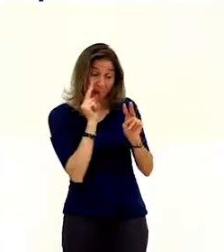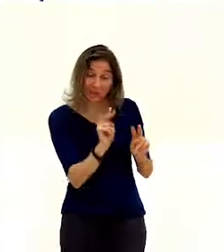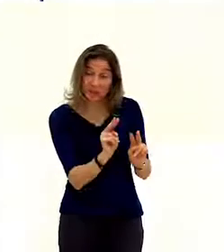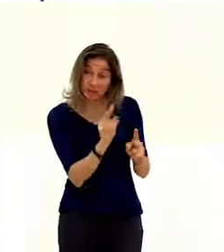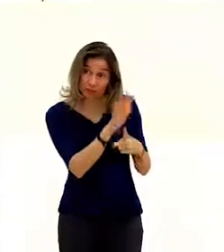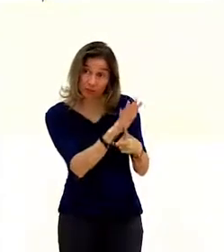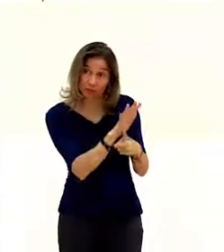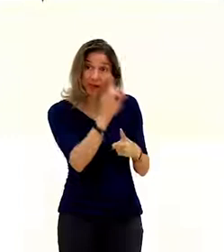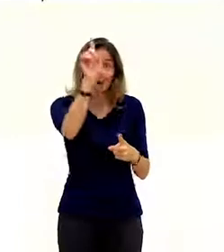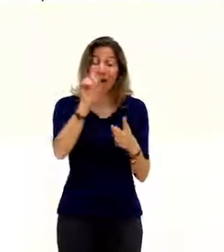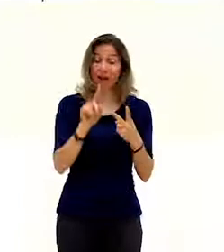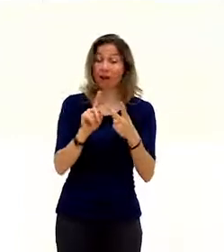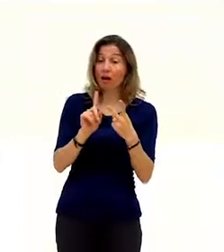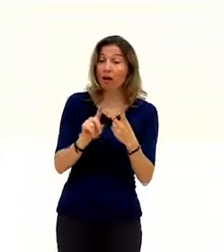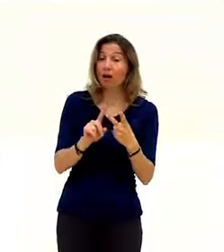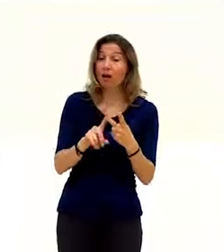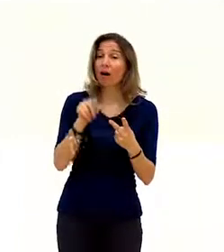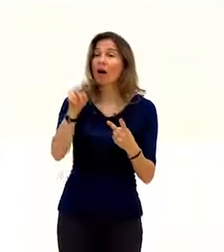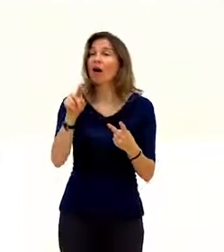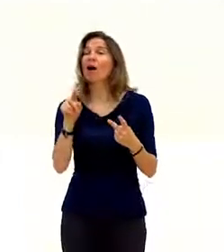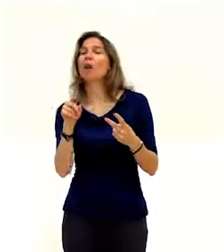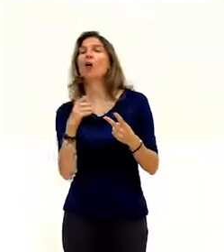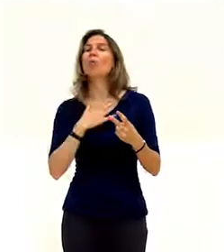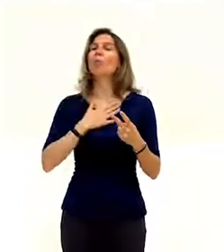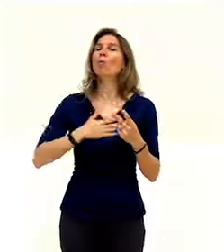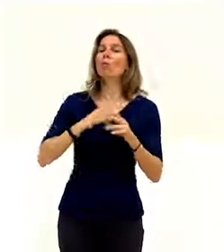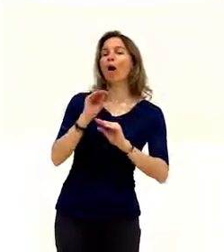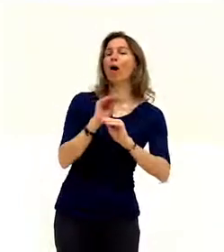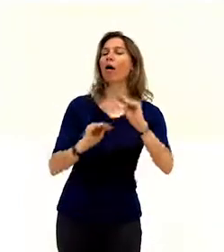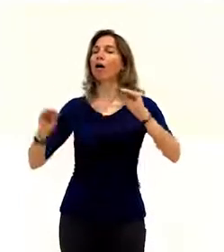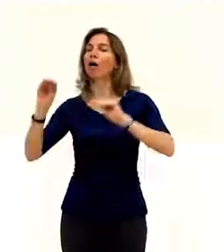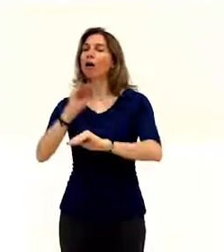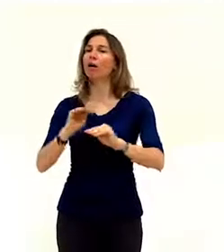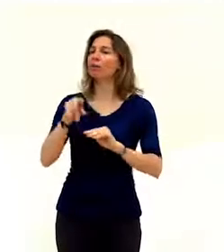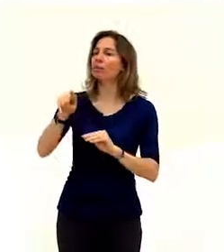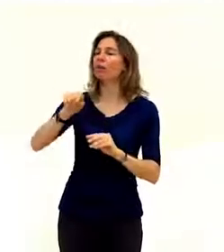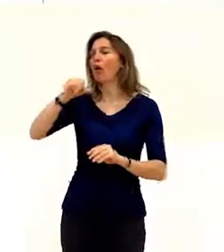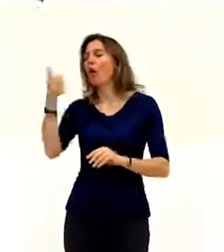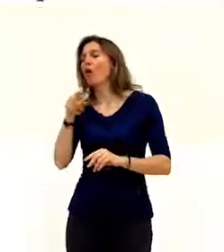the elimination of any overcompensation to the provider of